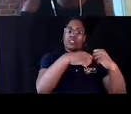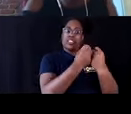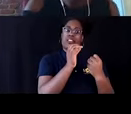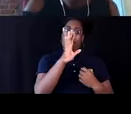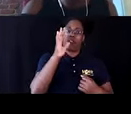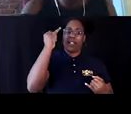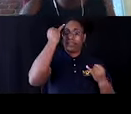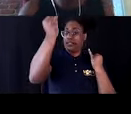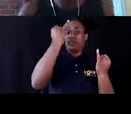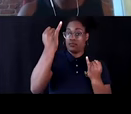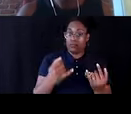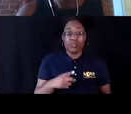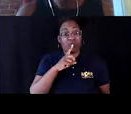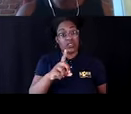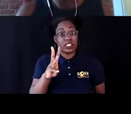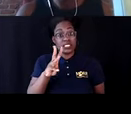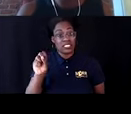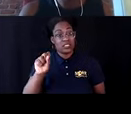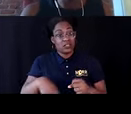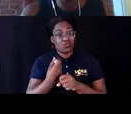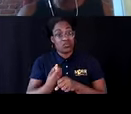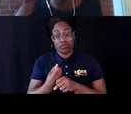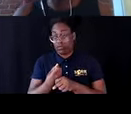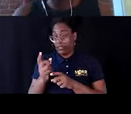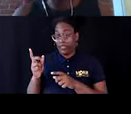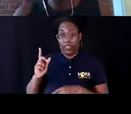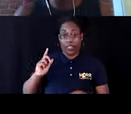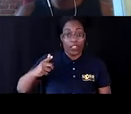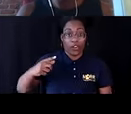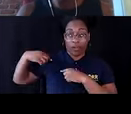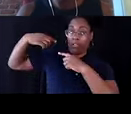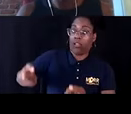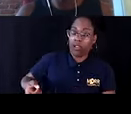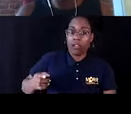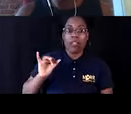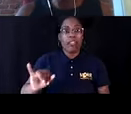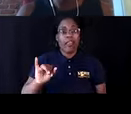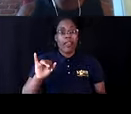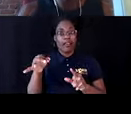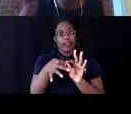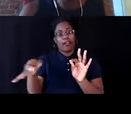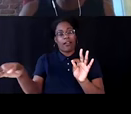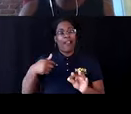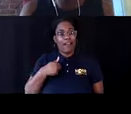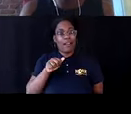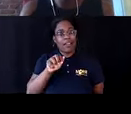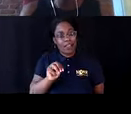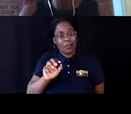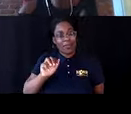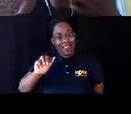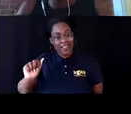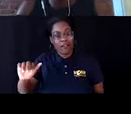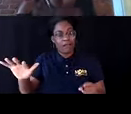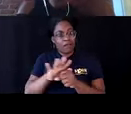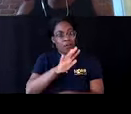60 years beyond the time when the kind of I am a man phrase is being used, right? I am a full man, that actually that was not quite